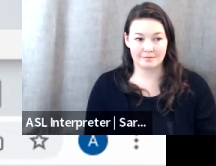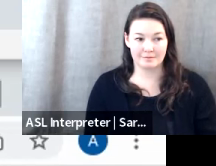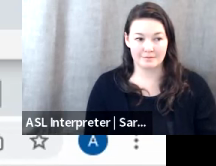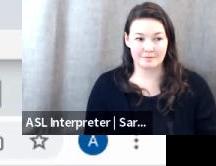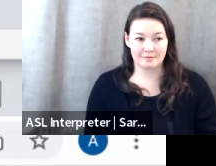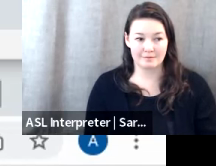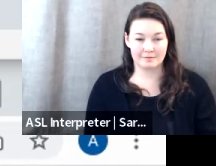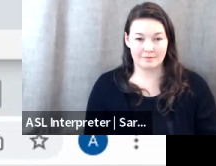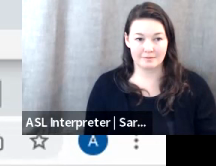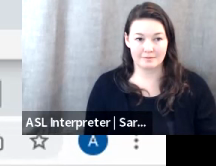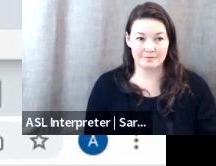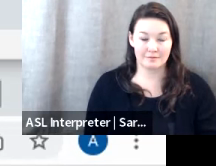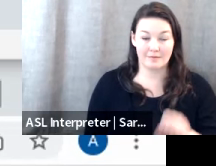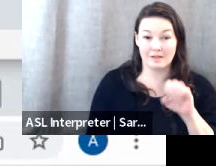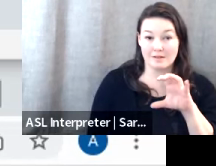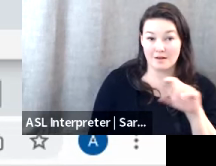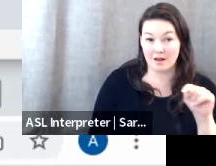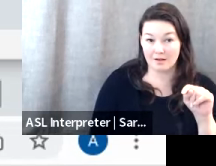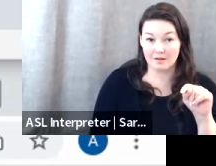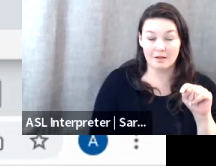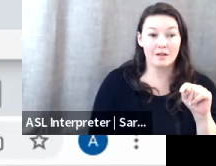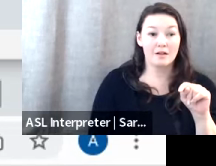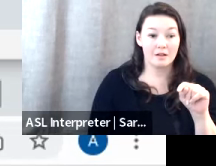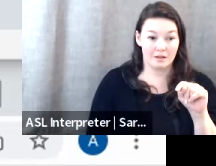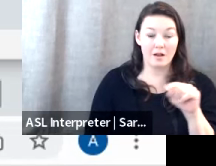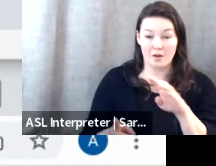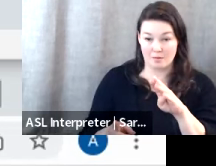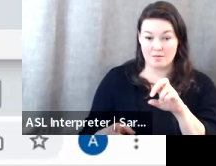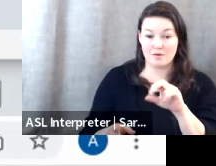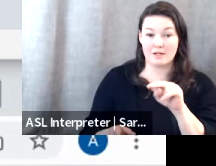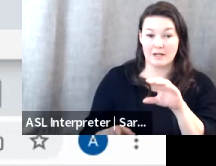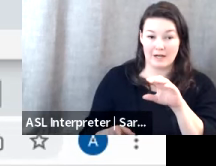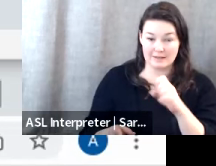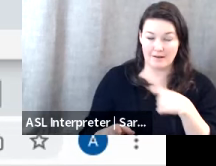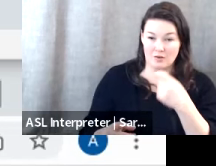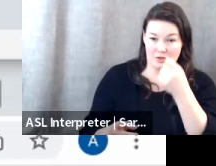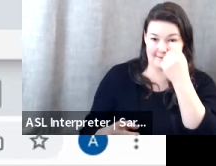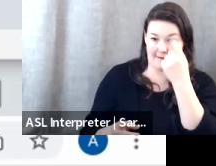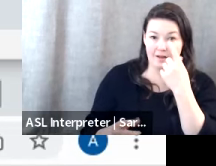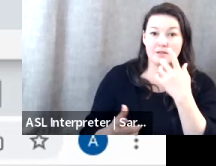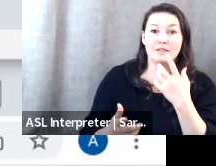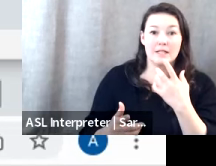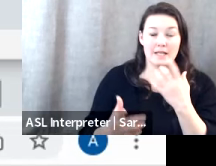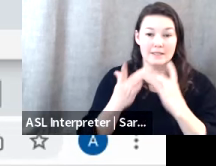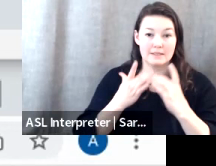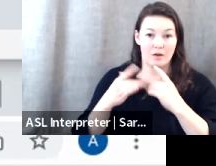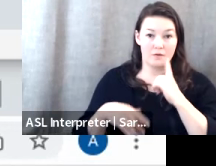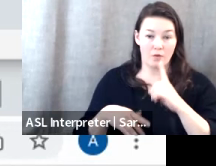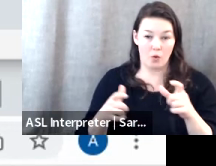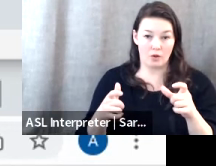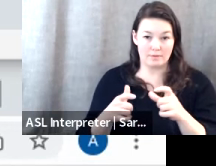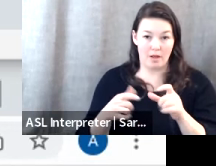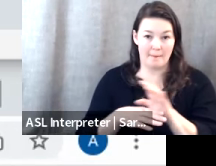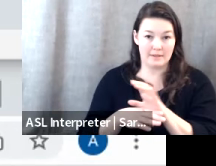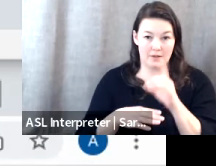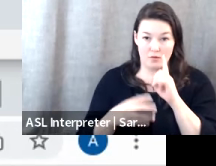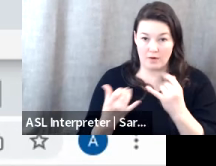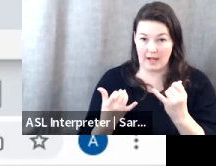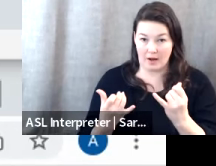The comment for me, certainly Berenice, I understand the needs in the short term for the small businesses, and I'm just trying